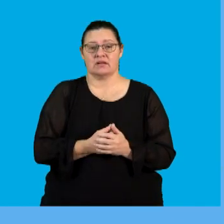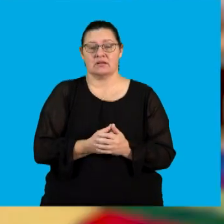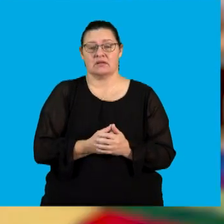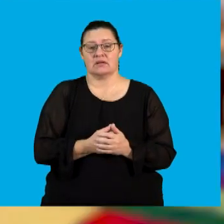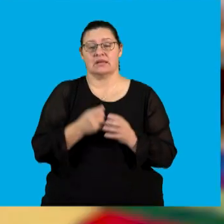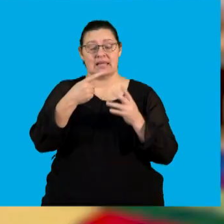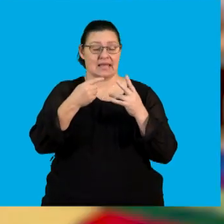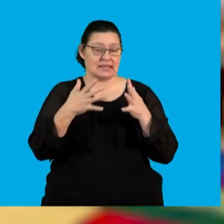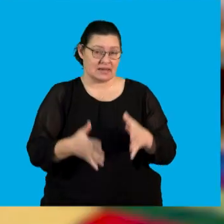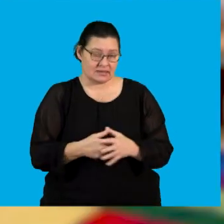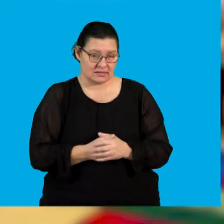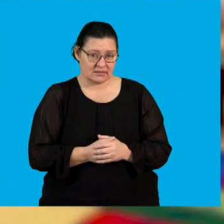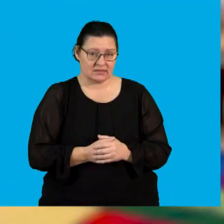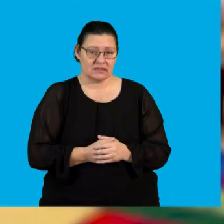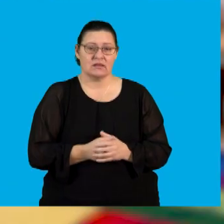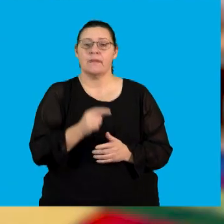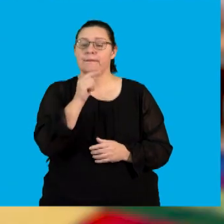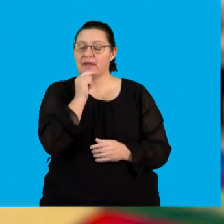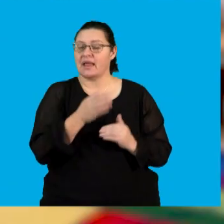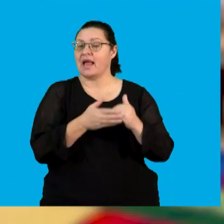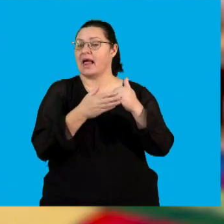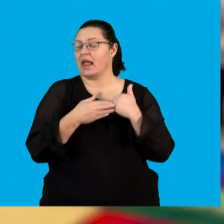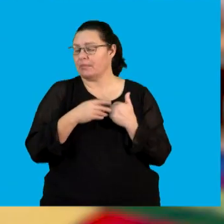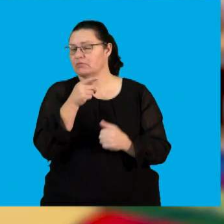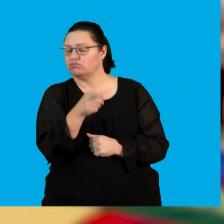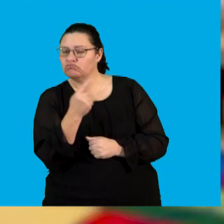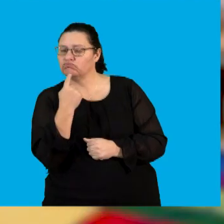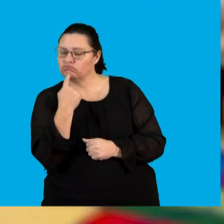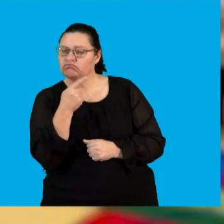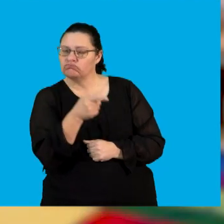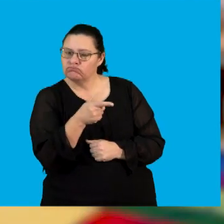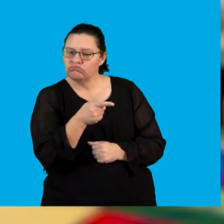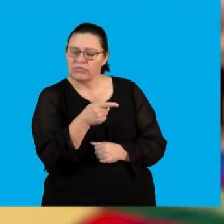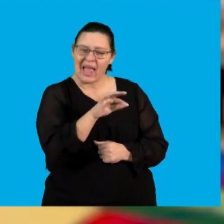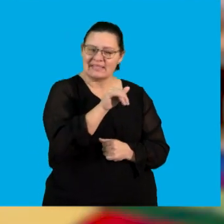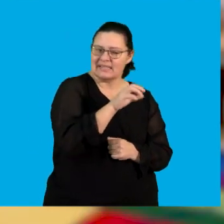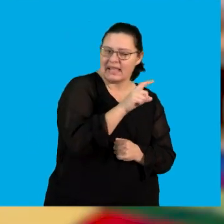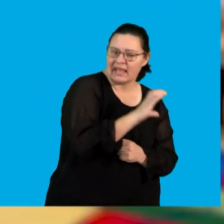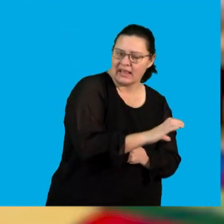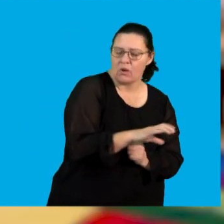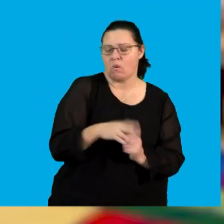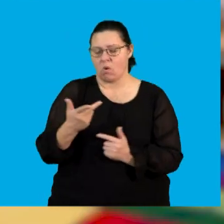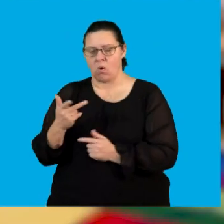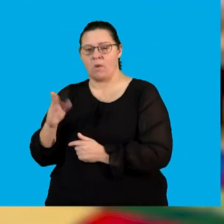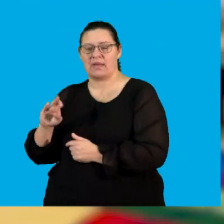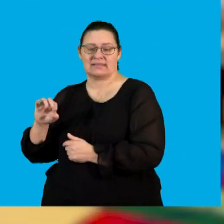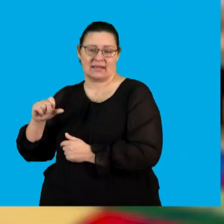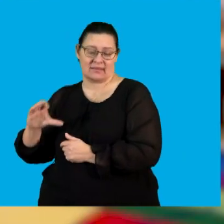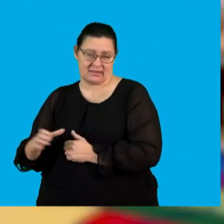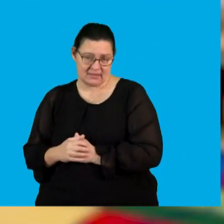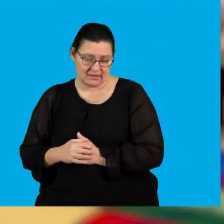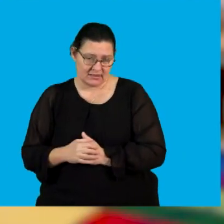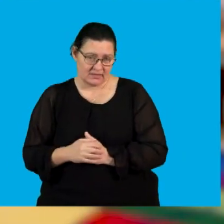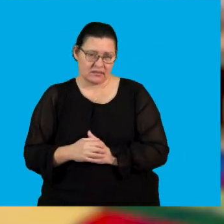using indicators. Indicators, they are helping us to determine if whether the substance is acidic or basic. We have different types